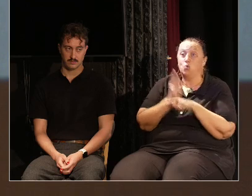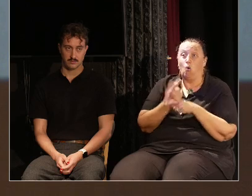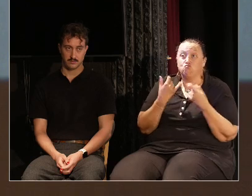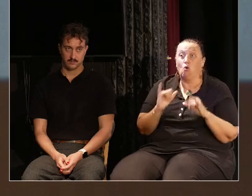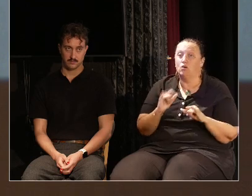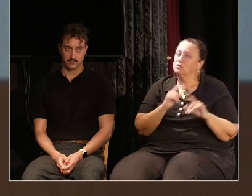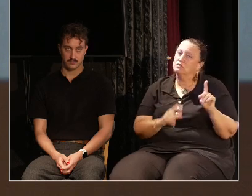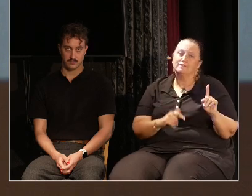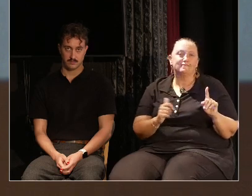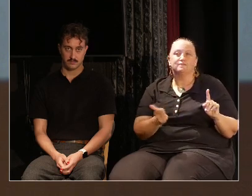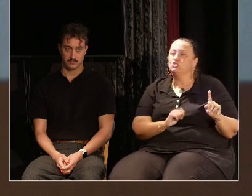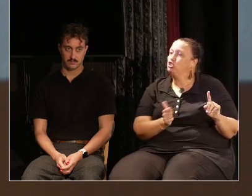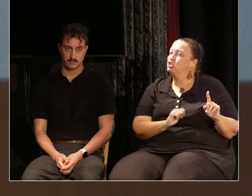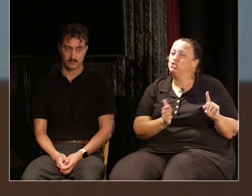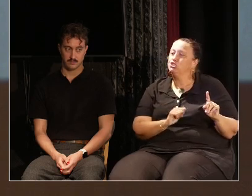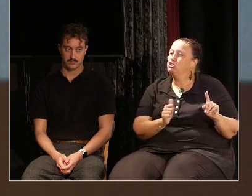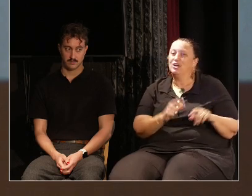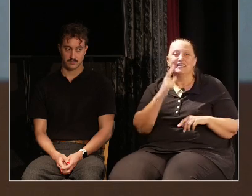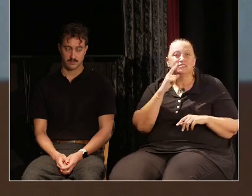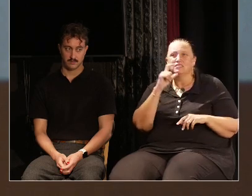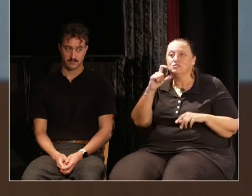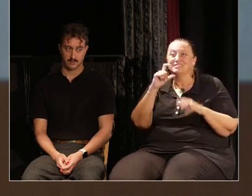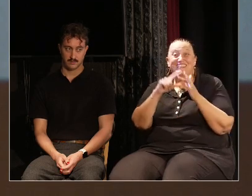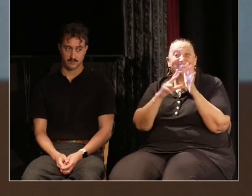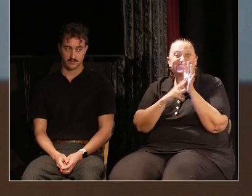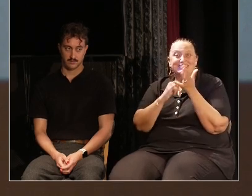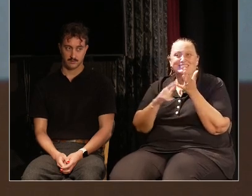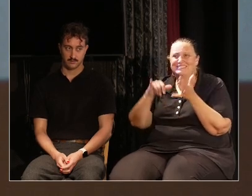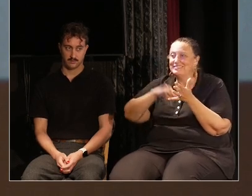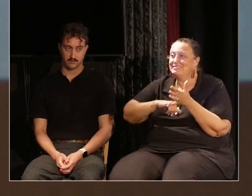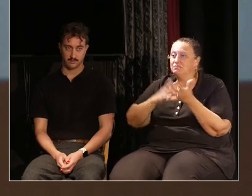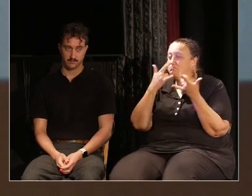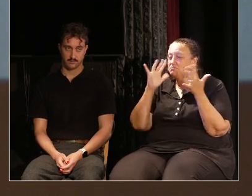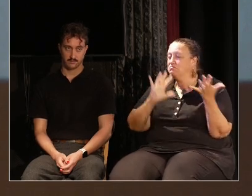see that this term of Parliament with the census and the debacle around there. I think, well, obviously the decision